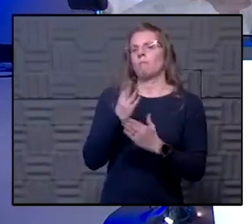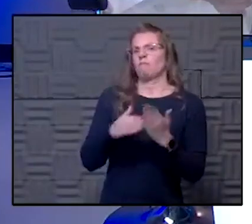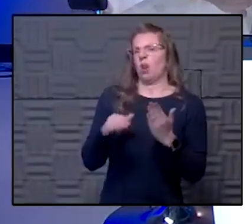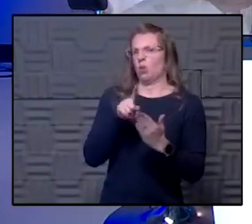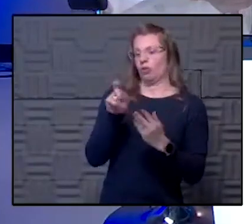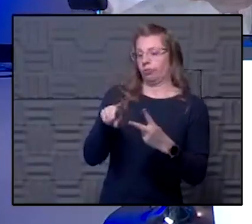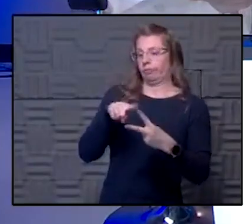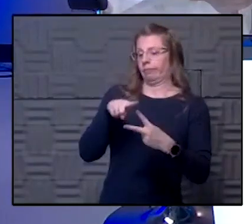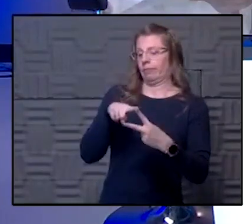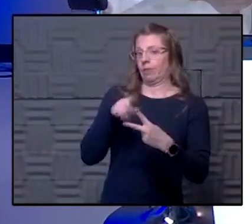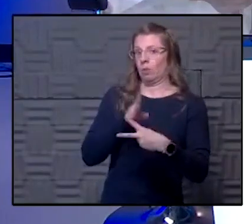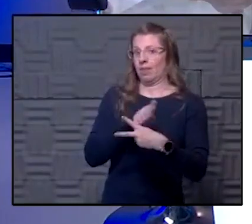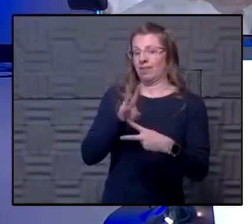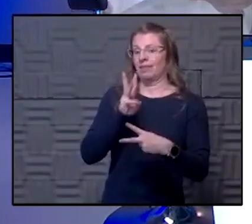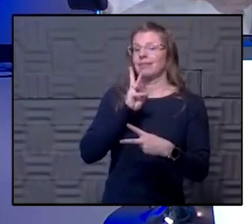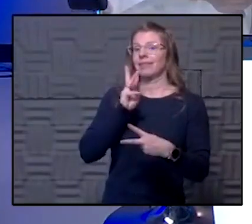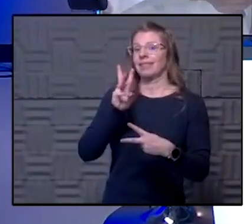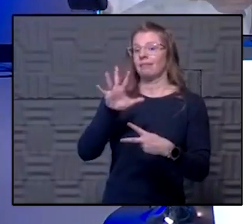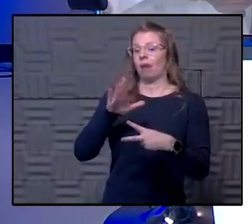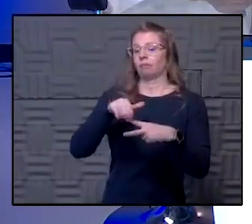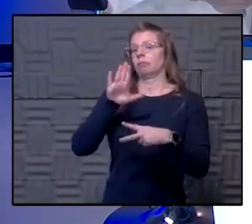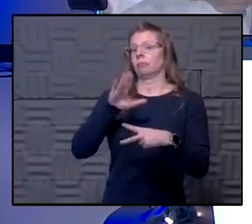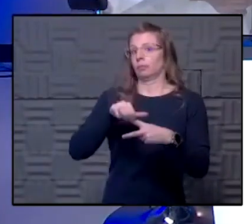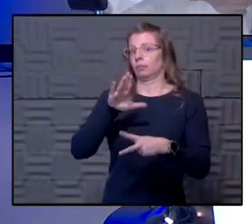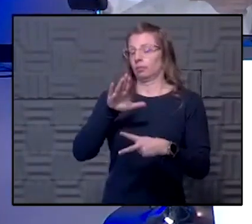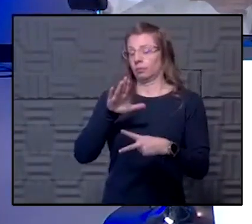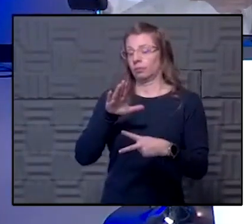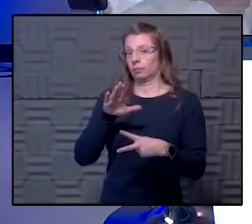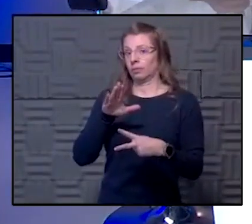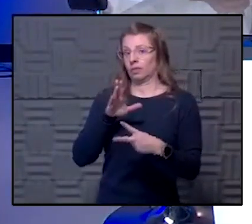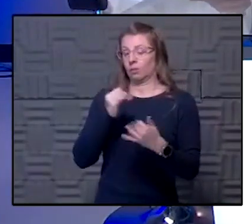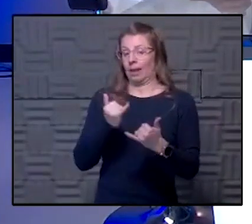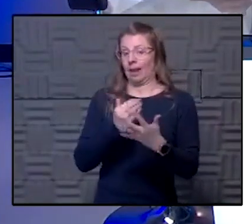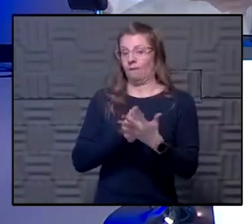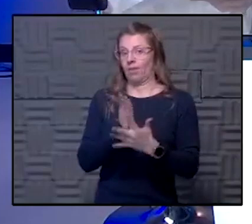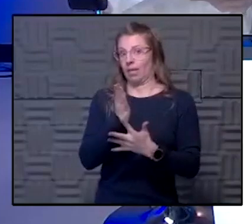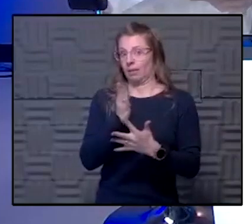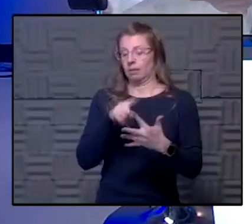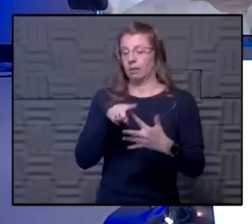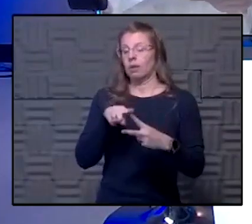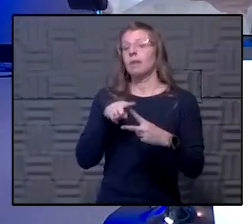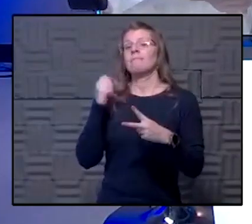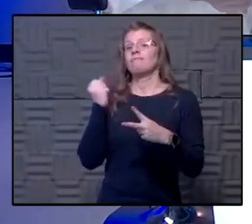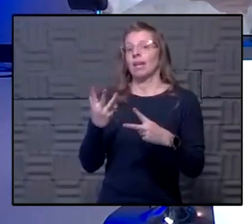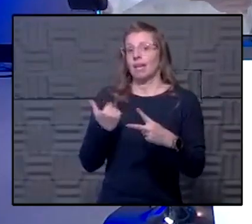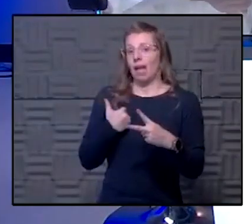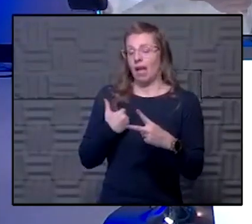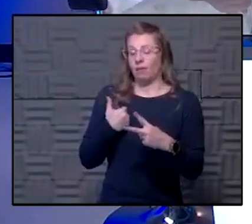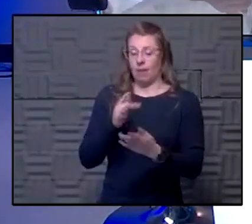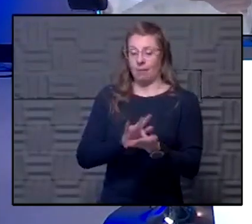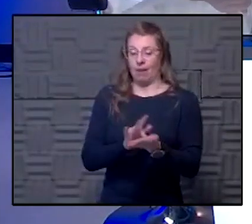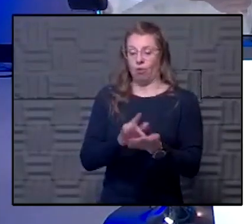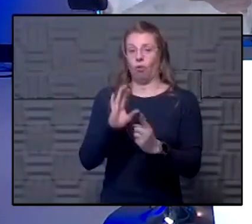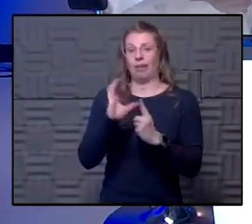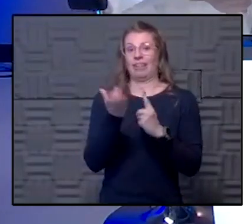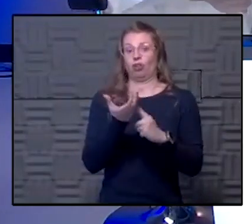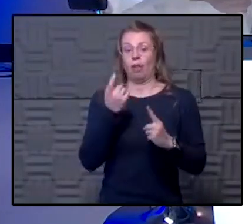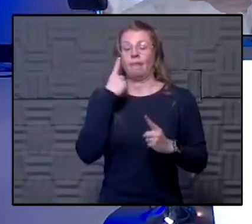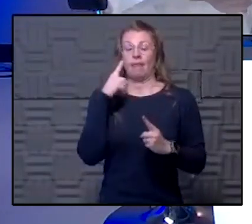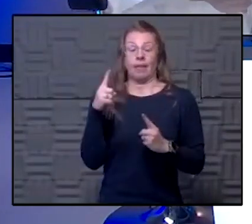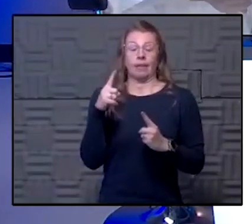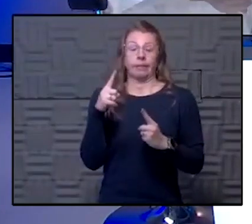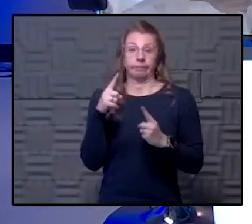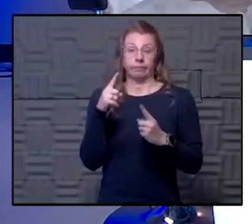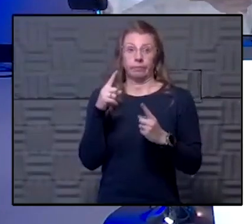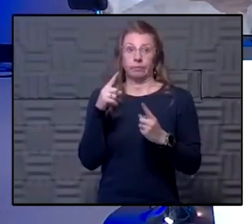question. First part, within the 65 and plus older, the phase that we're in, a lot of them have medical conditions that they think ought